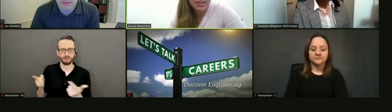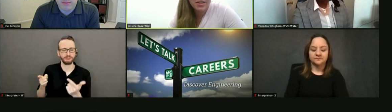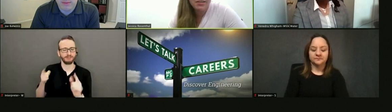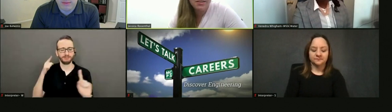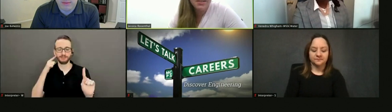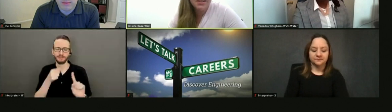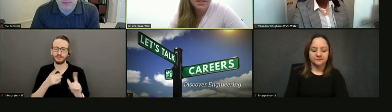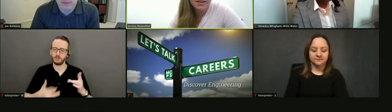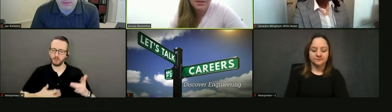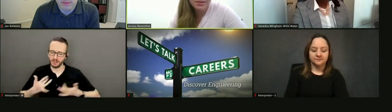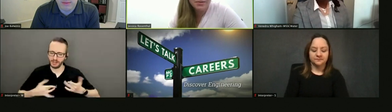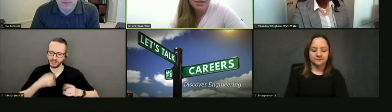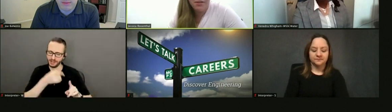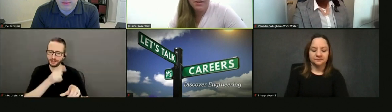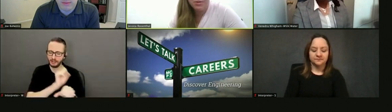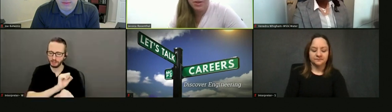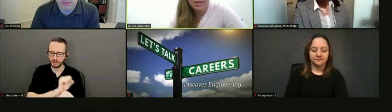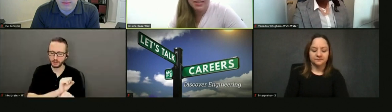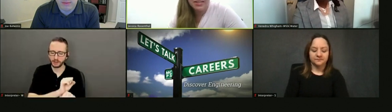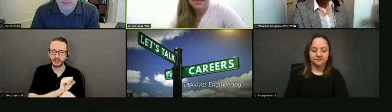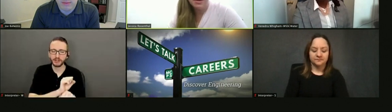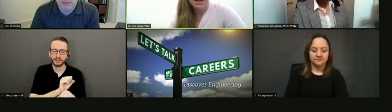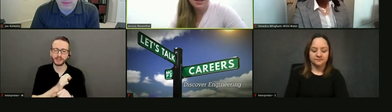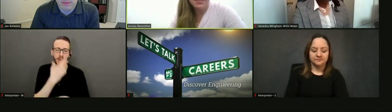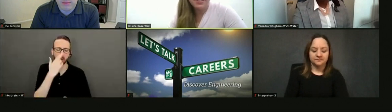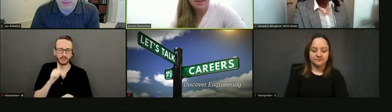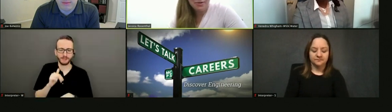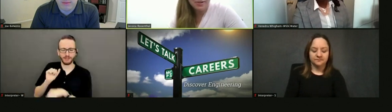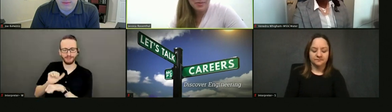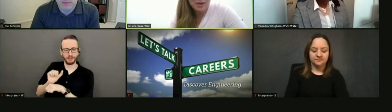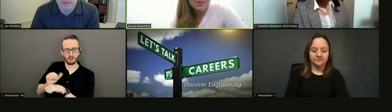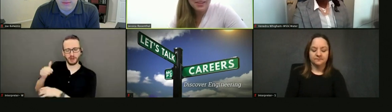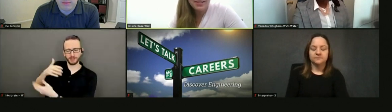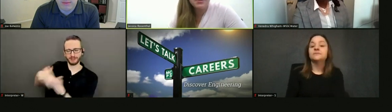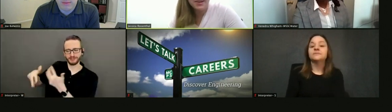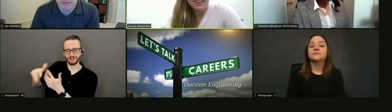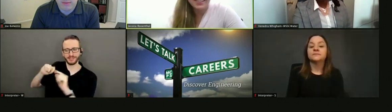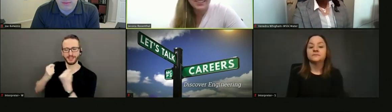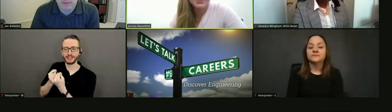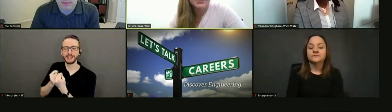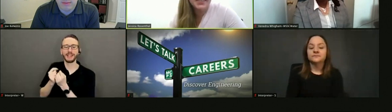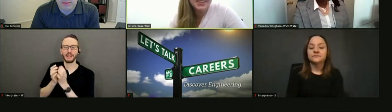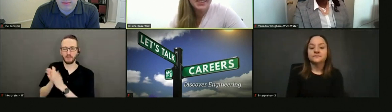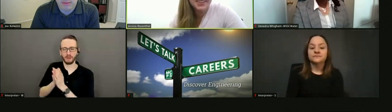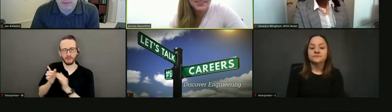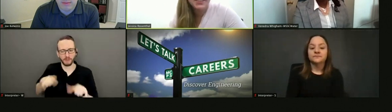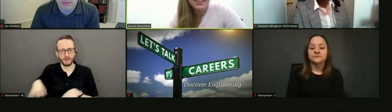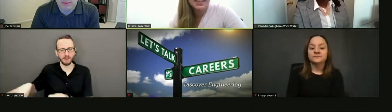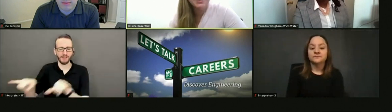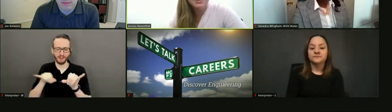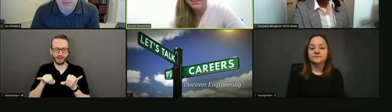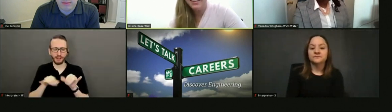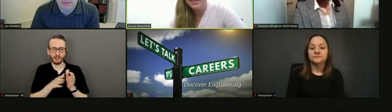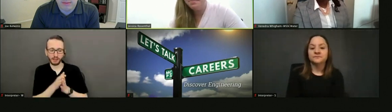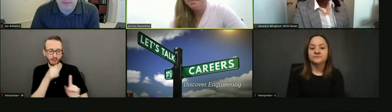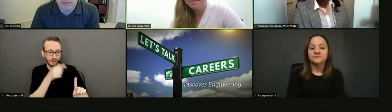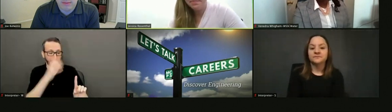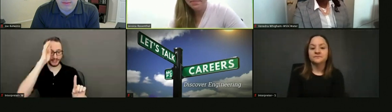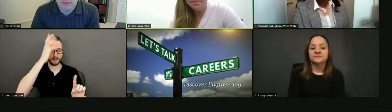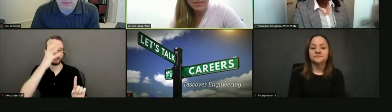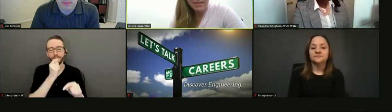about the product. So it's really fun to work on a team where everyone's pumped that you're working on this really cool, innovative truck.